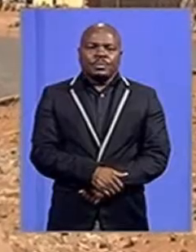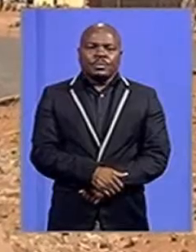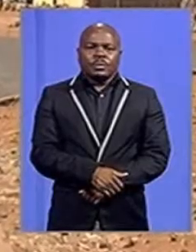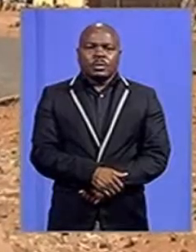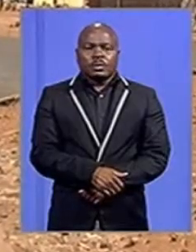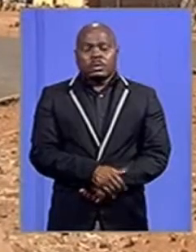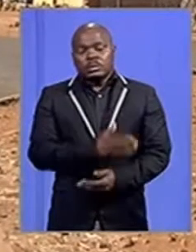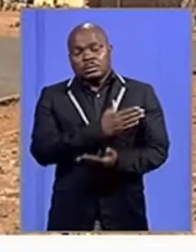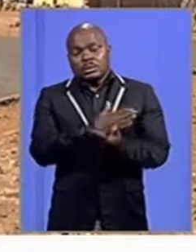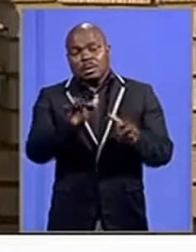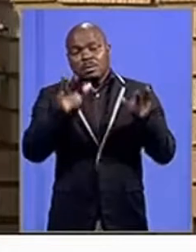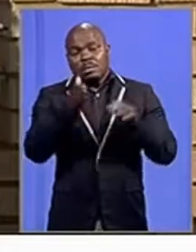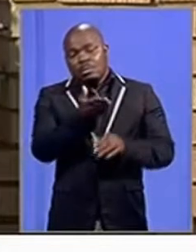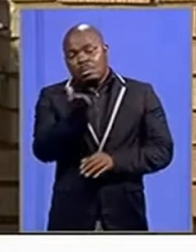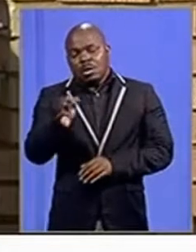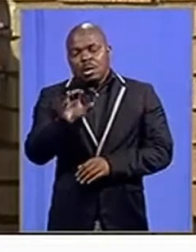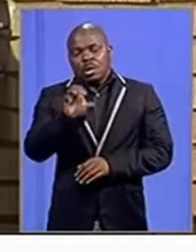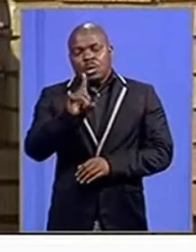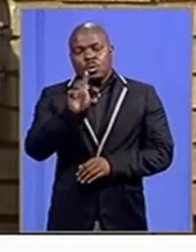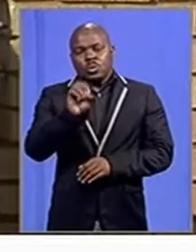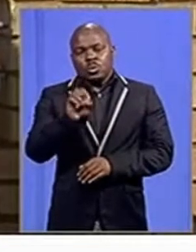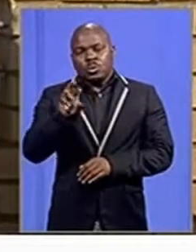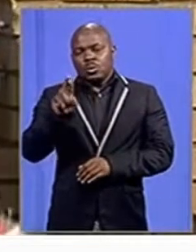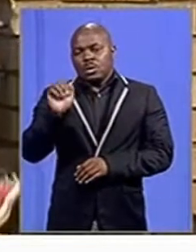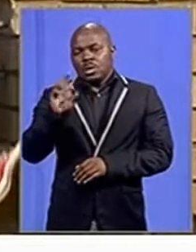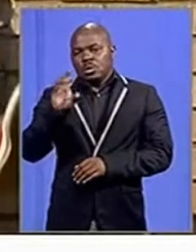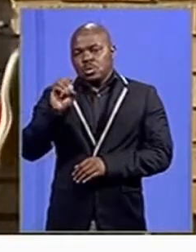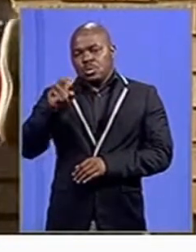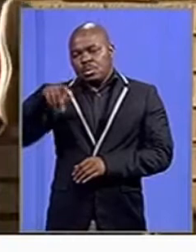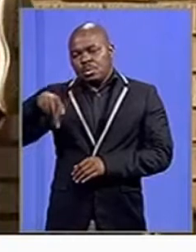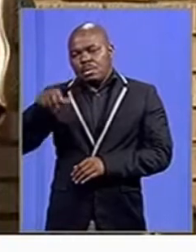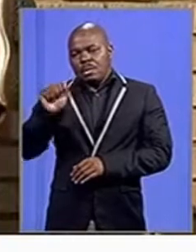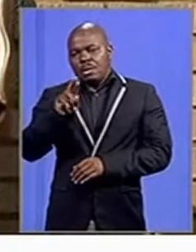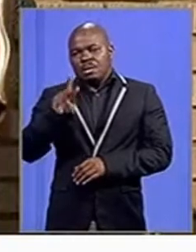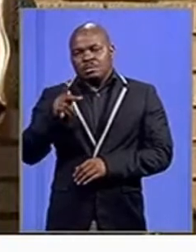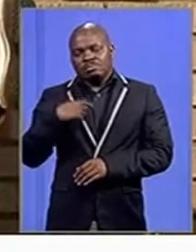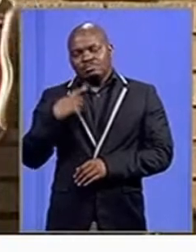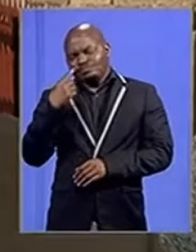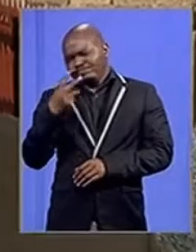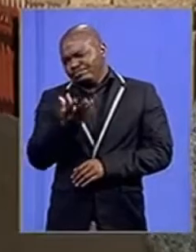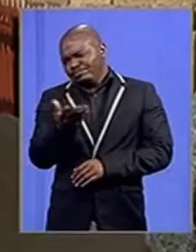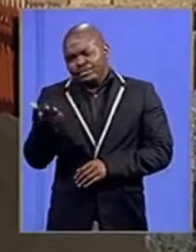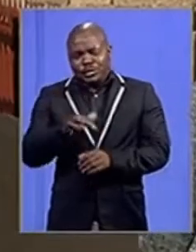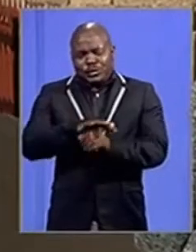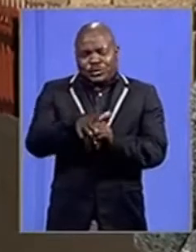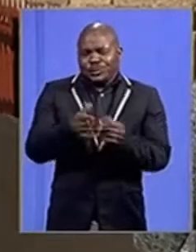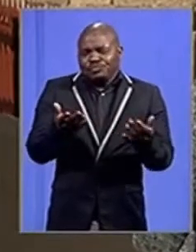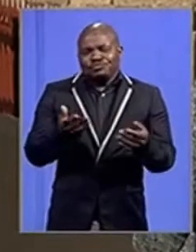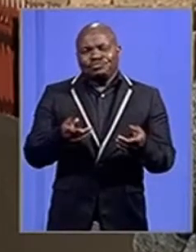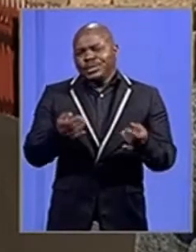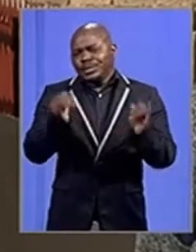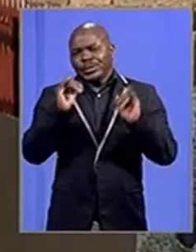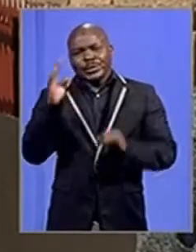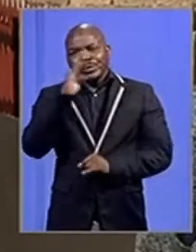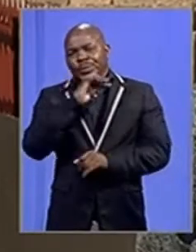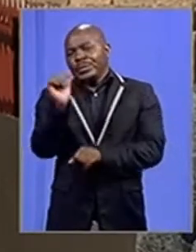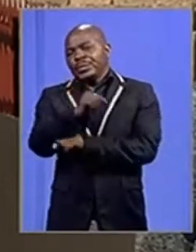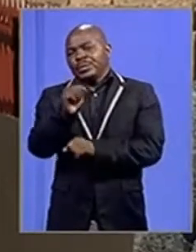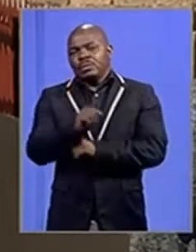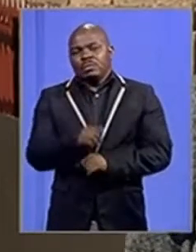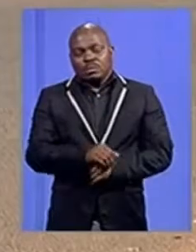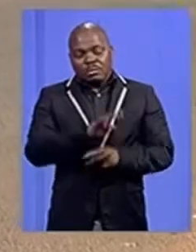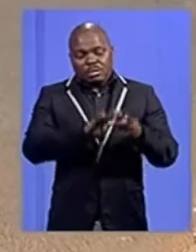Ba bangwe ba badudi ba Eldorado Park ga ba tšeele go gakala ga leuba la COVID-19 tlhogong ge ba sa šetše melawana ya